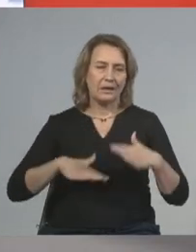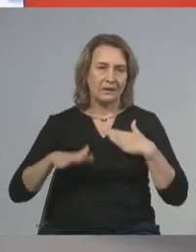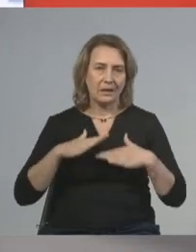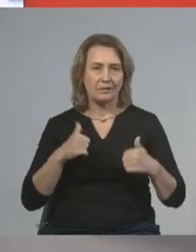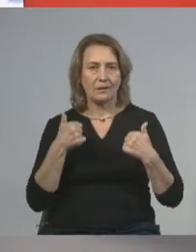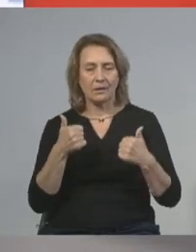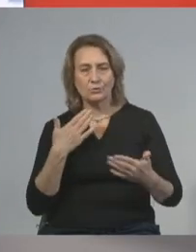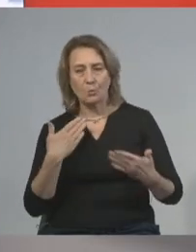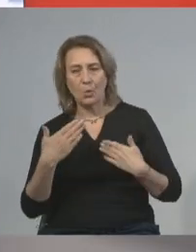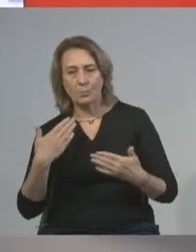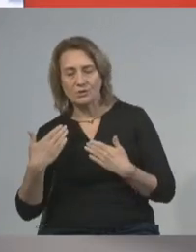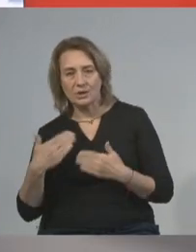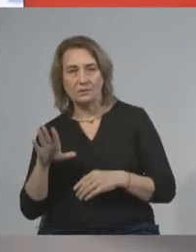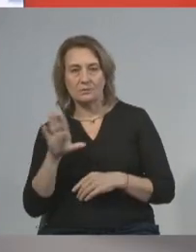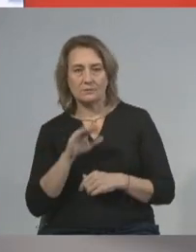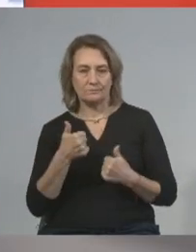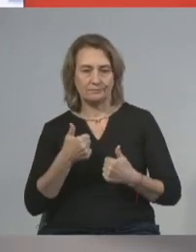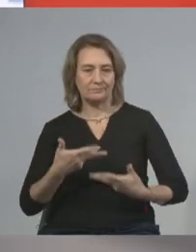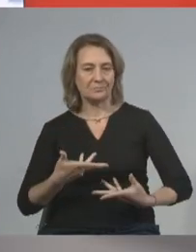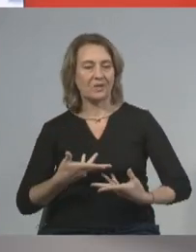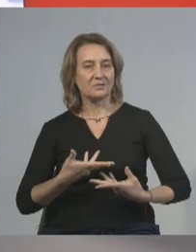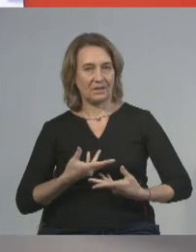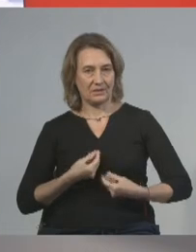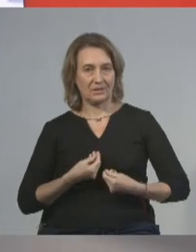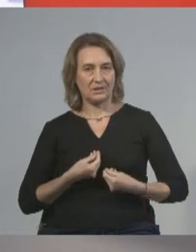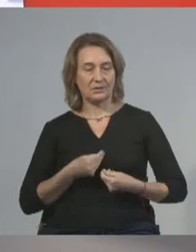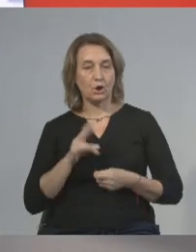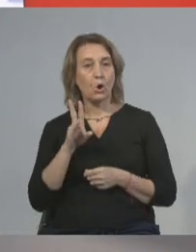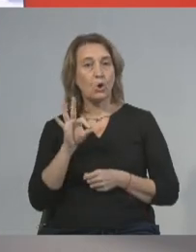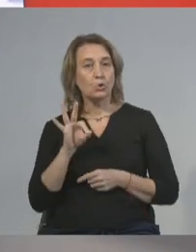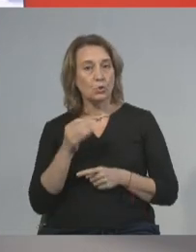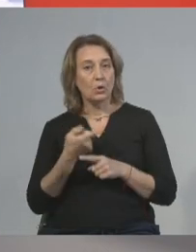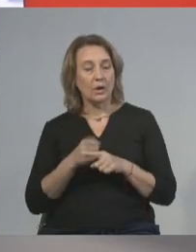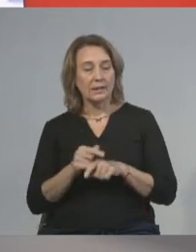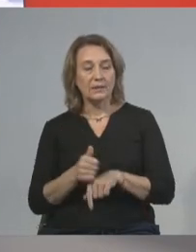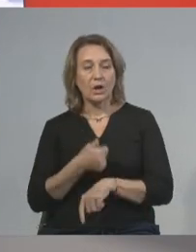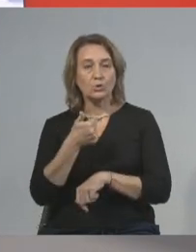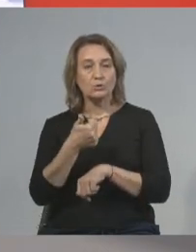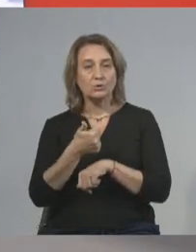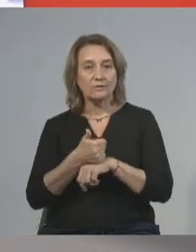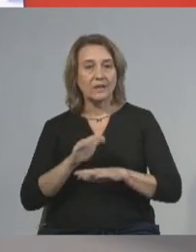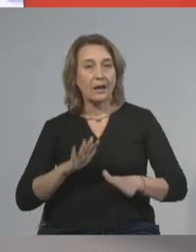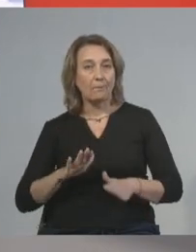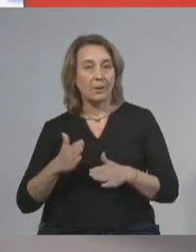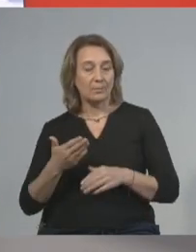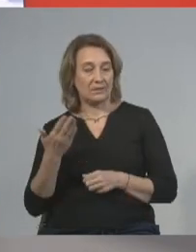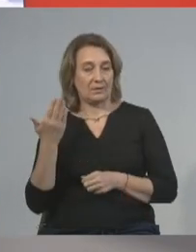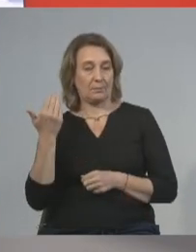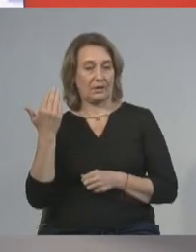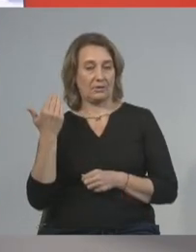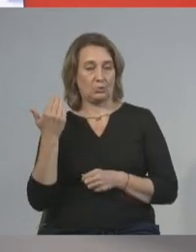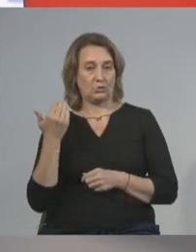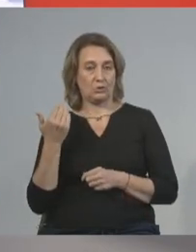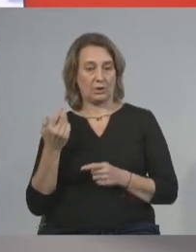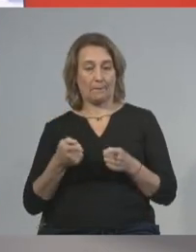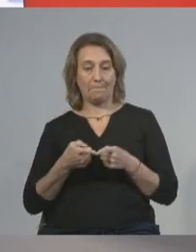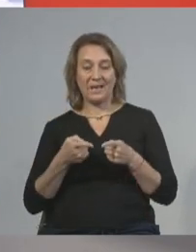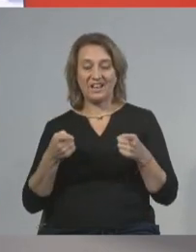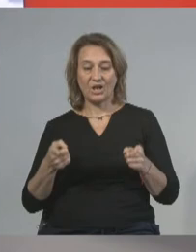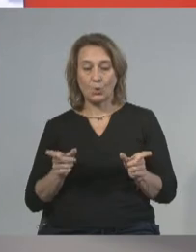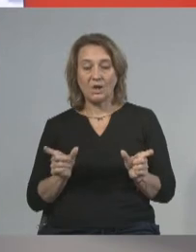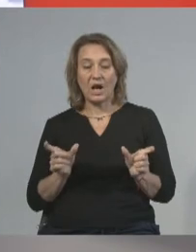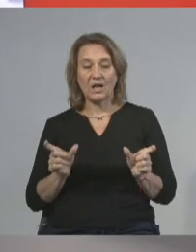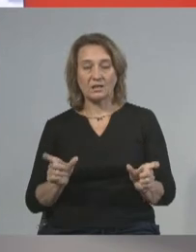know soothe them and charge them i think that's all because